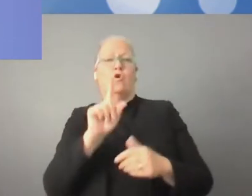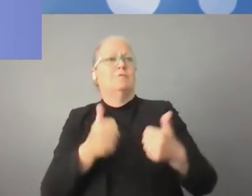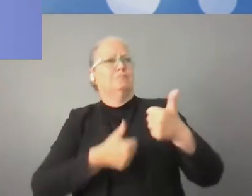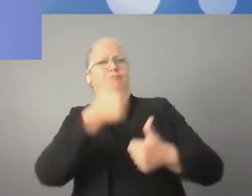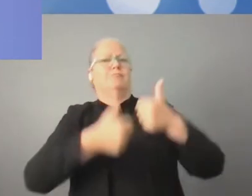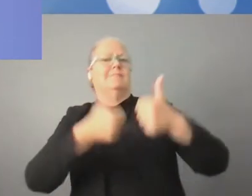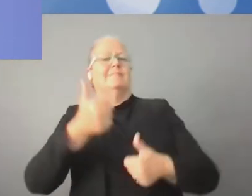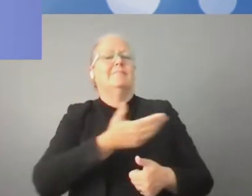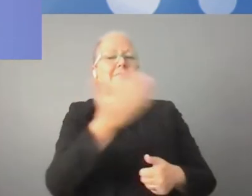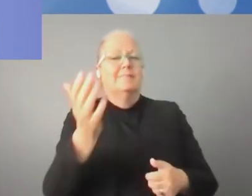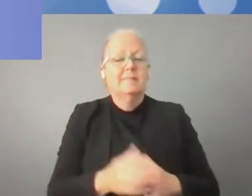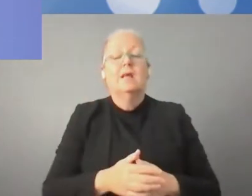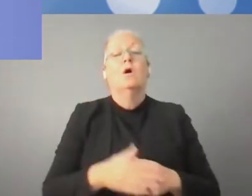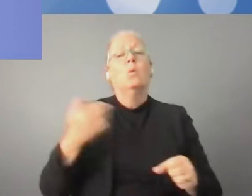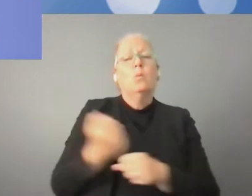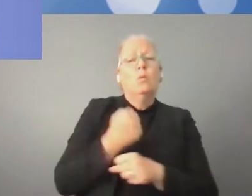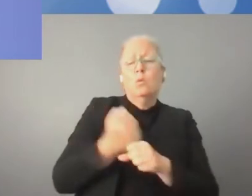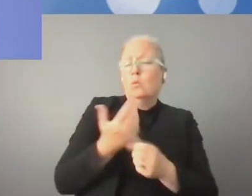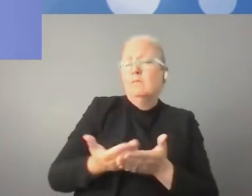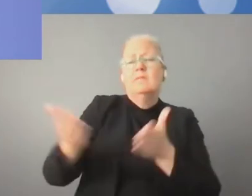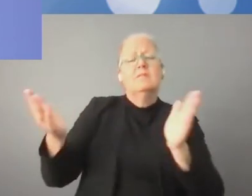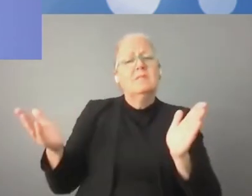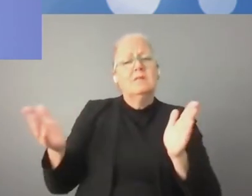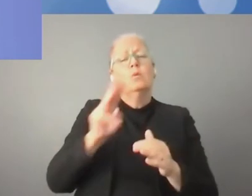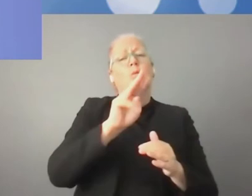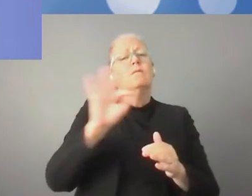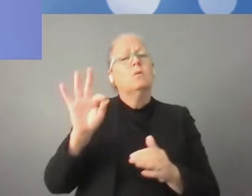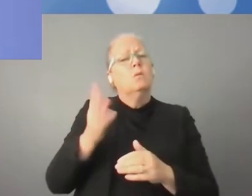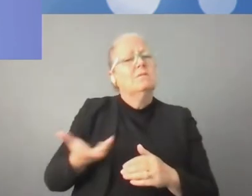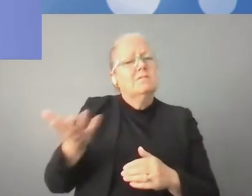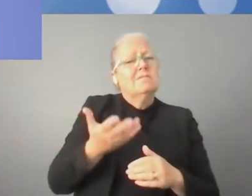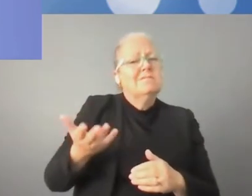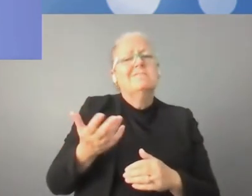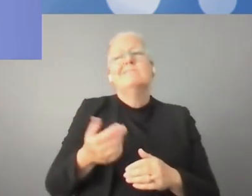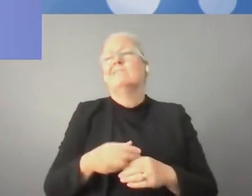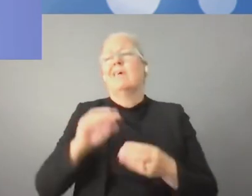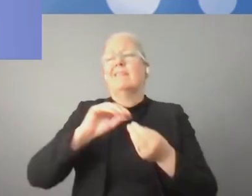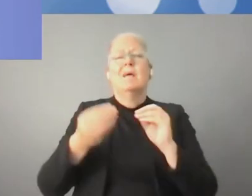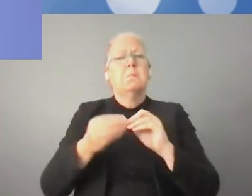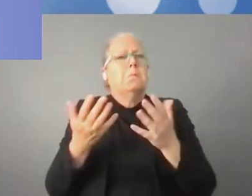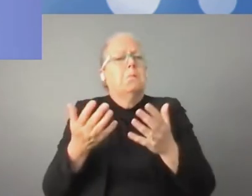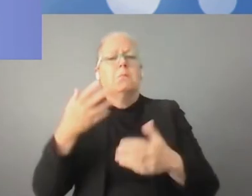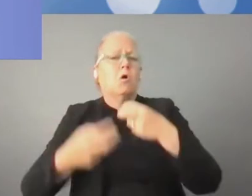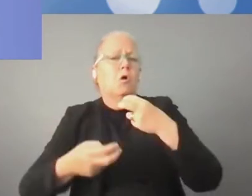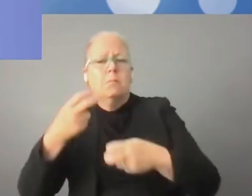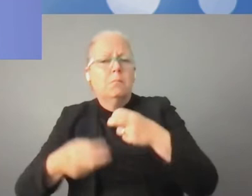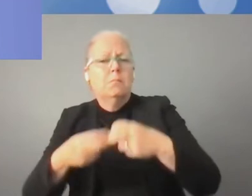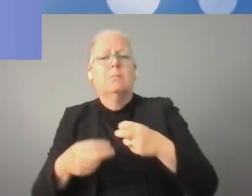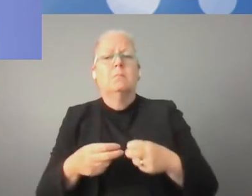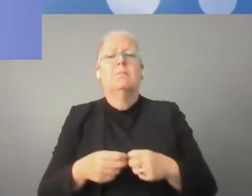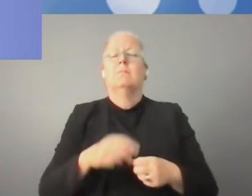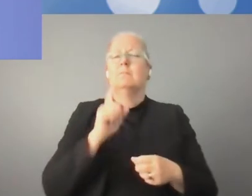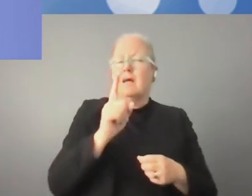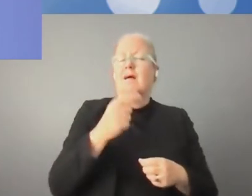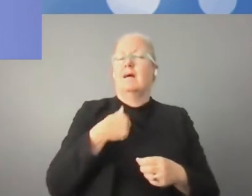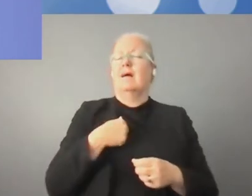sometimes we have general problems with lack of workforce and numbers but we also have the specific issue